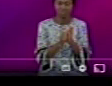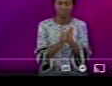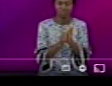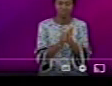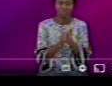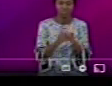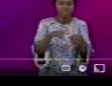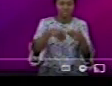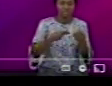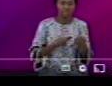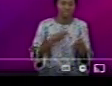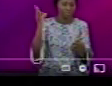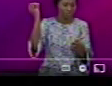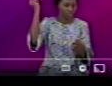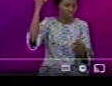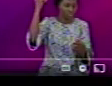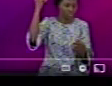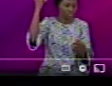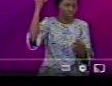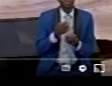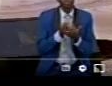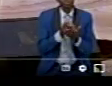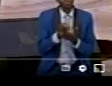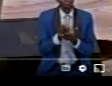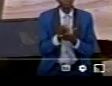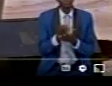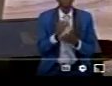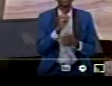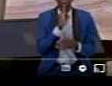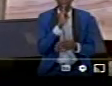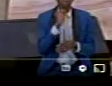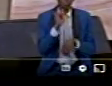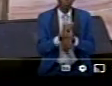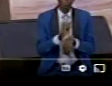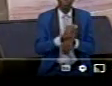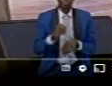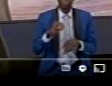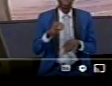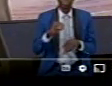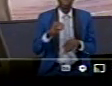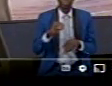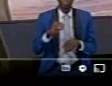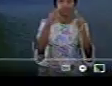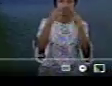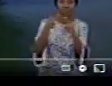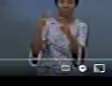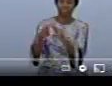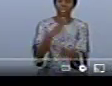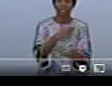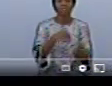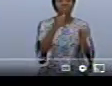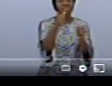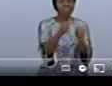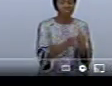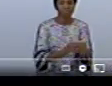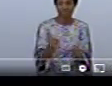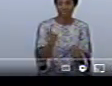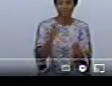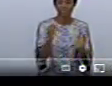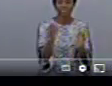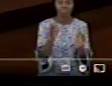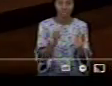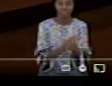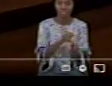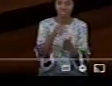for grace that love working in your life where that this